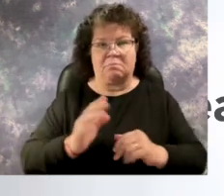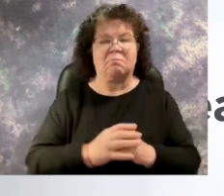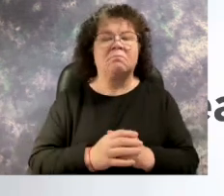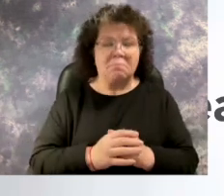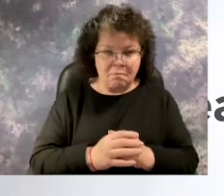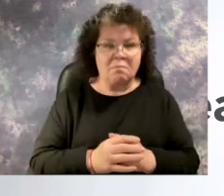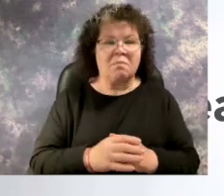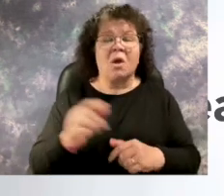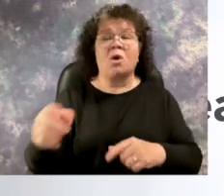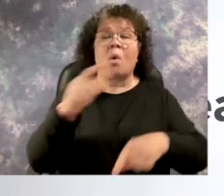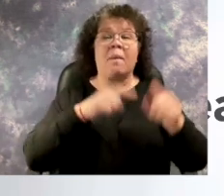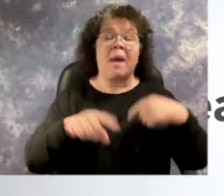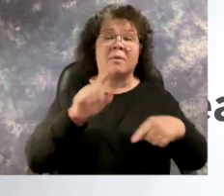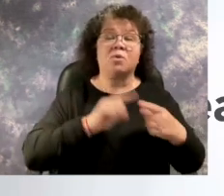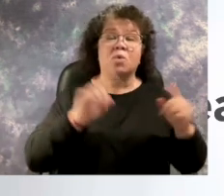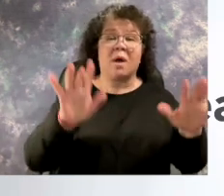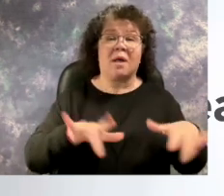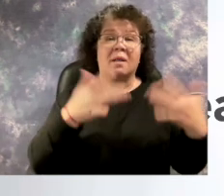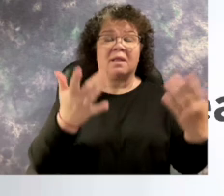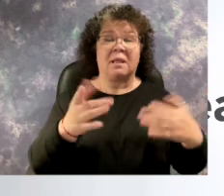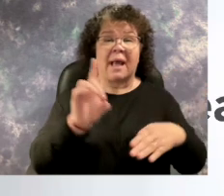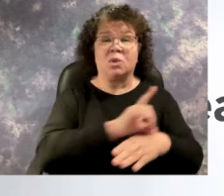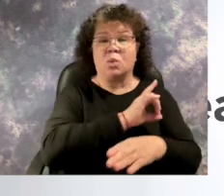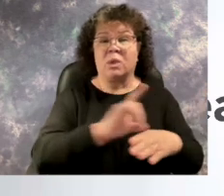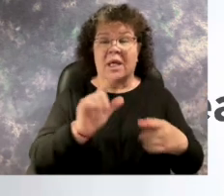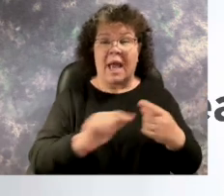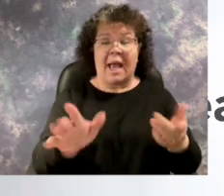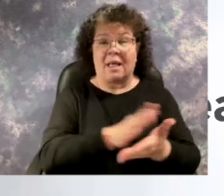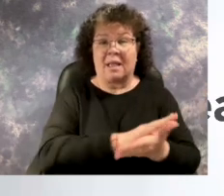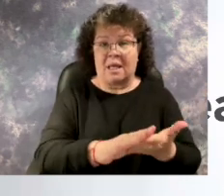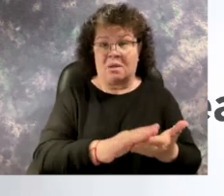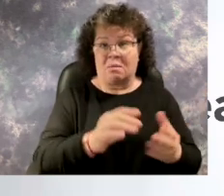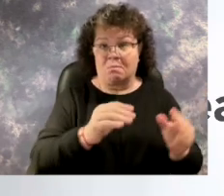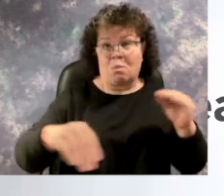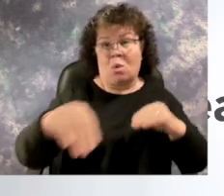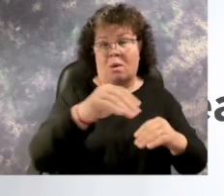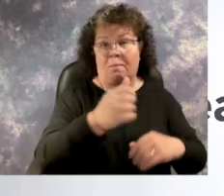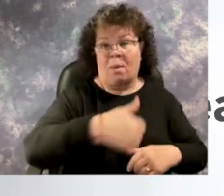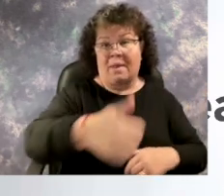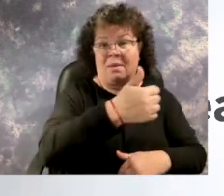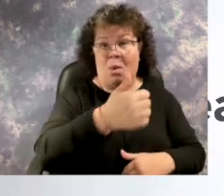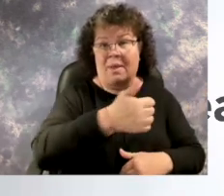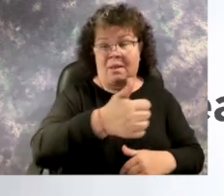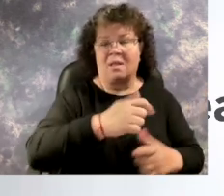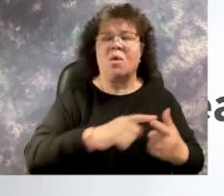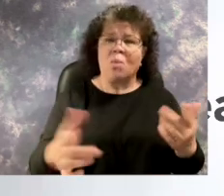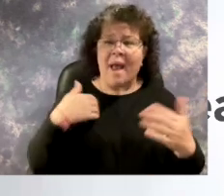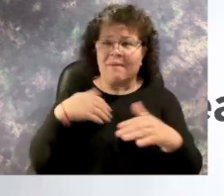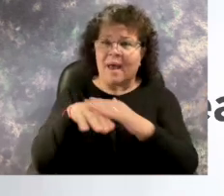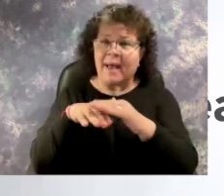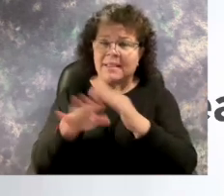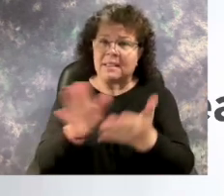Back on the light duty and clean mobility page, we also have Access Clean California